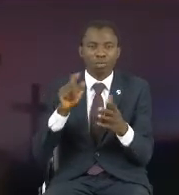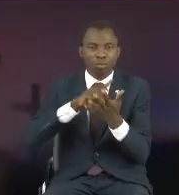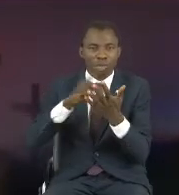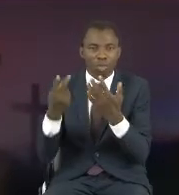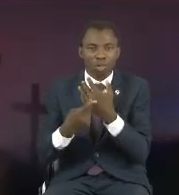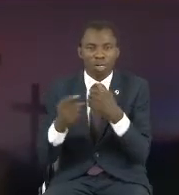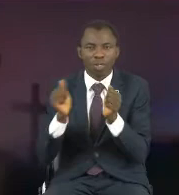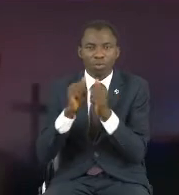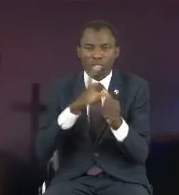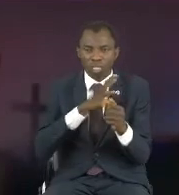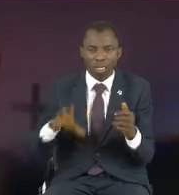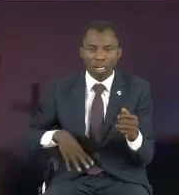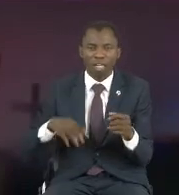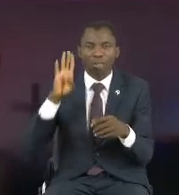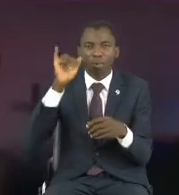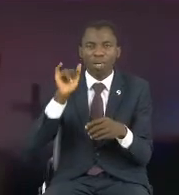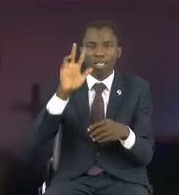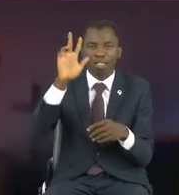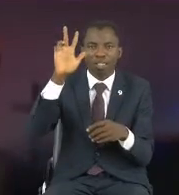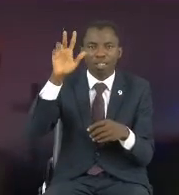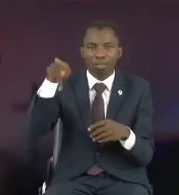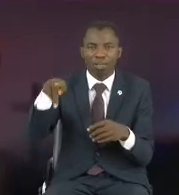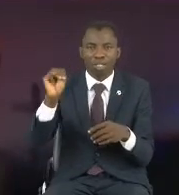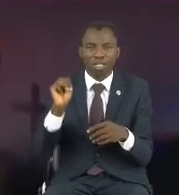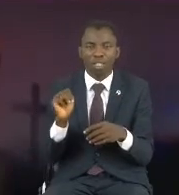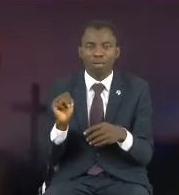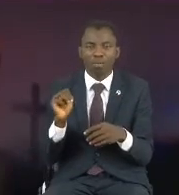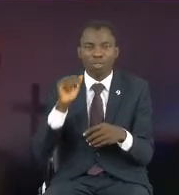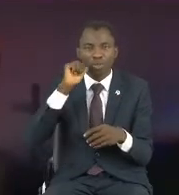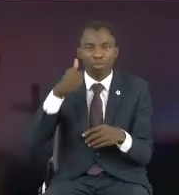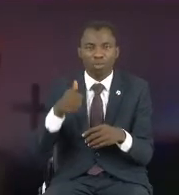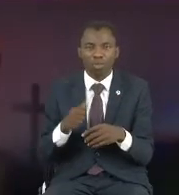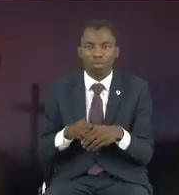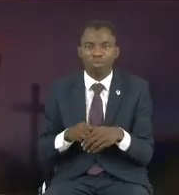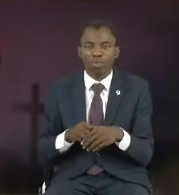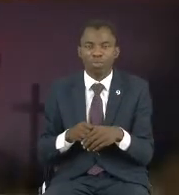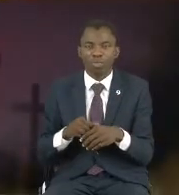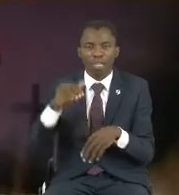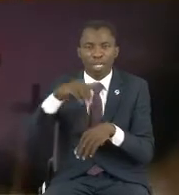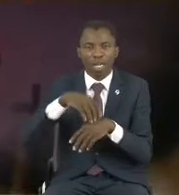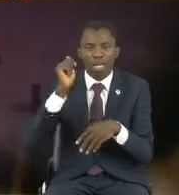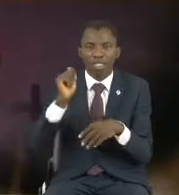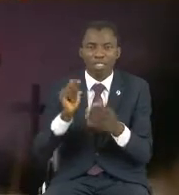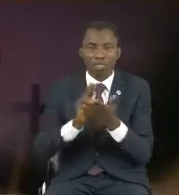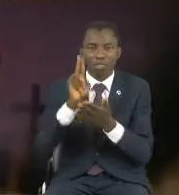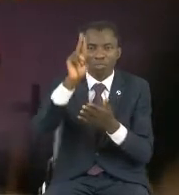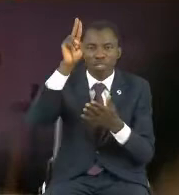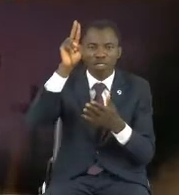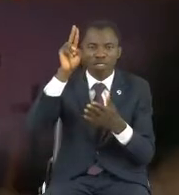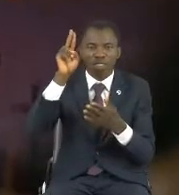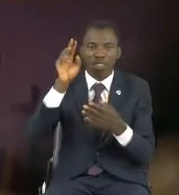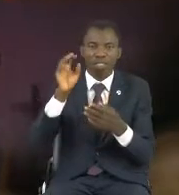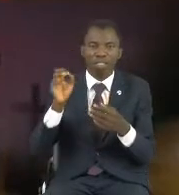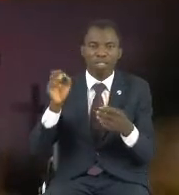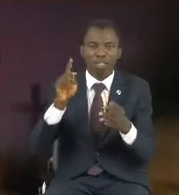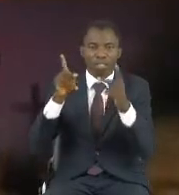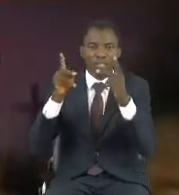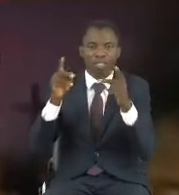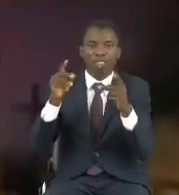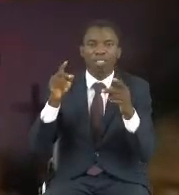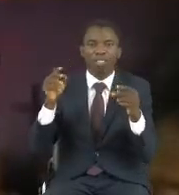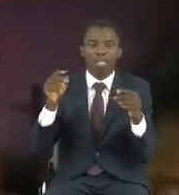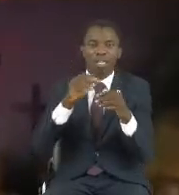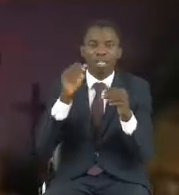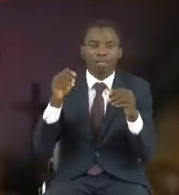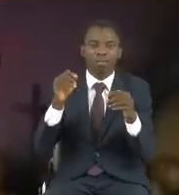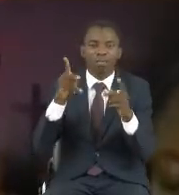tomorrow in this place, the University Auditorium. And so when you come, find out